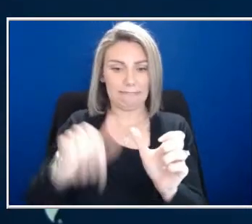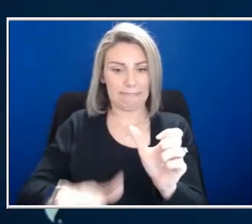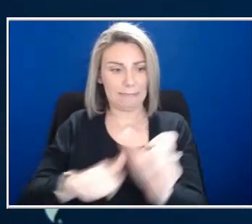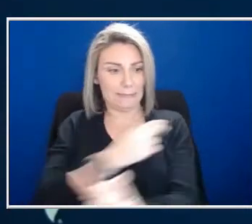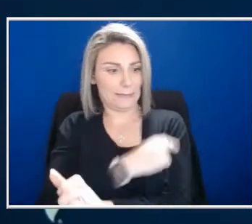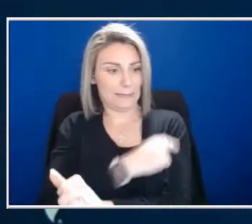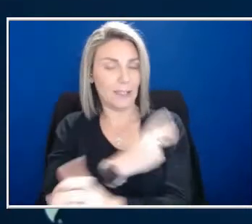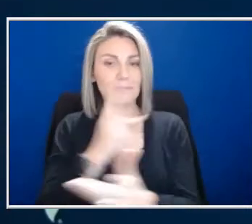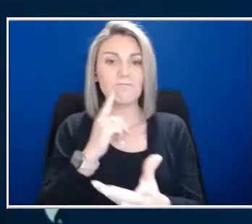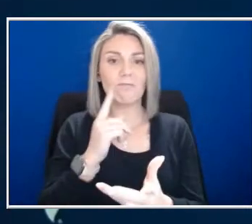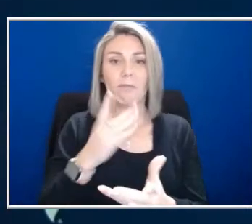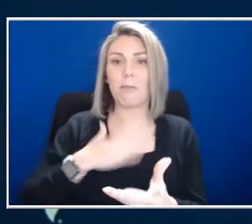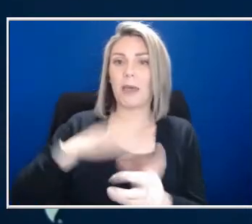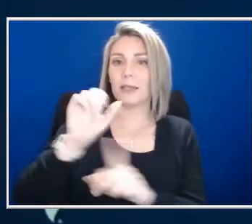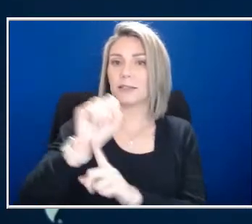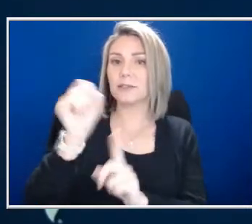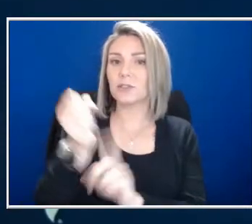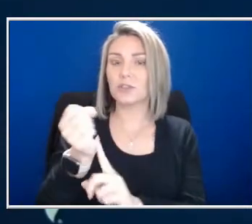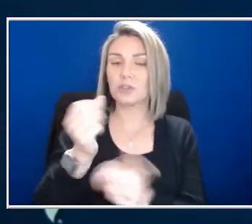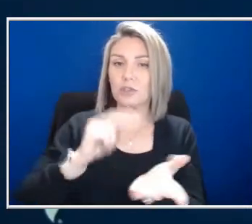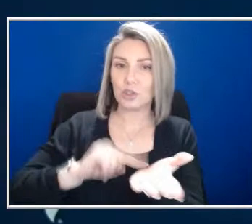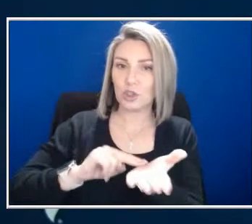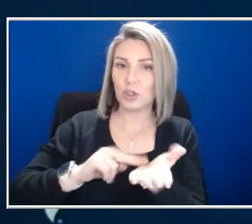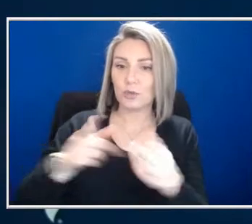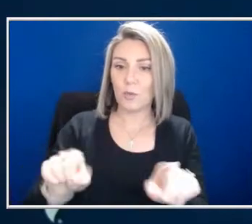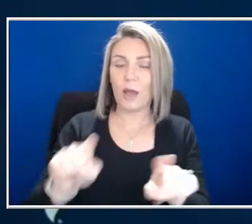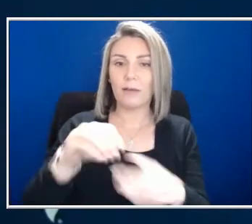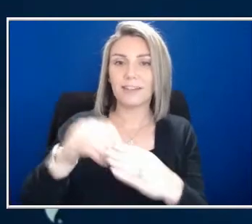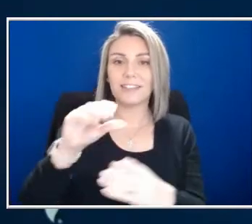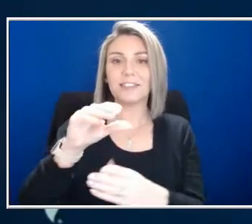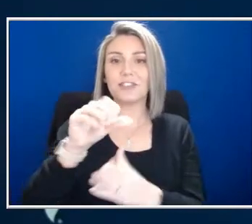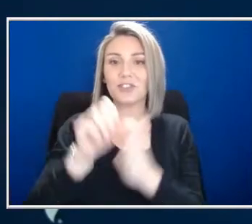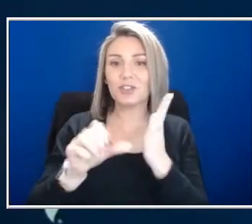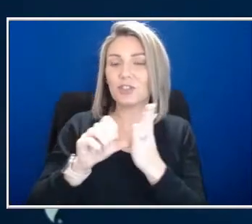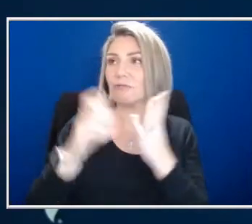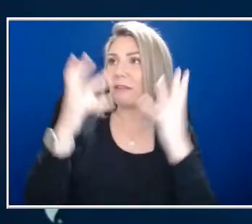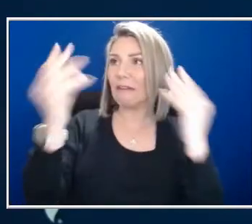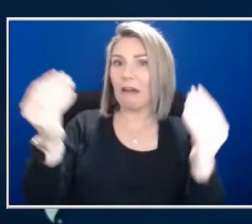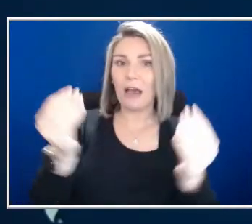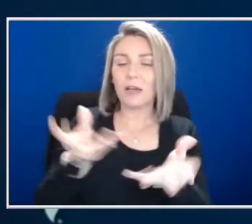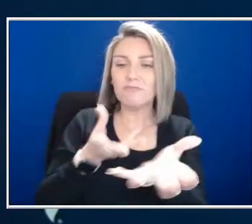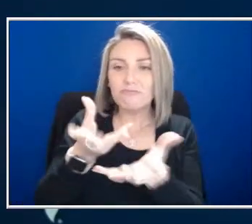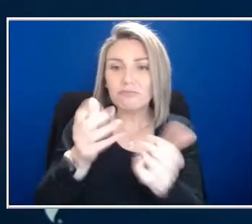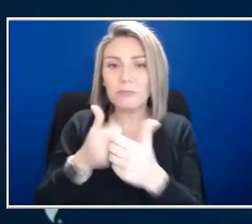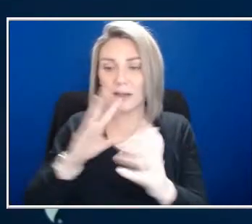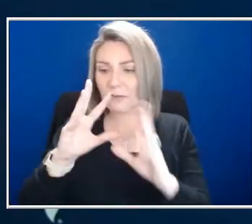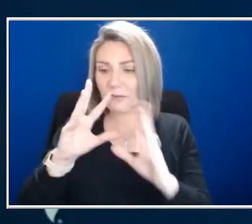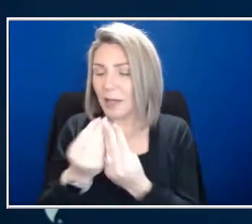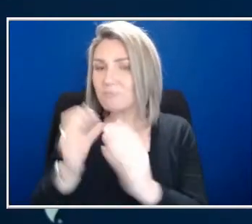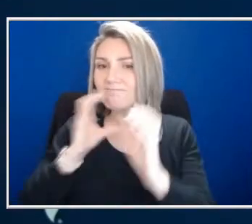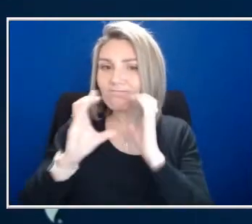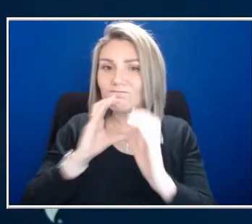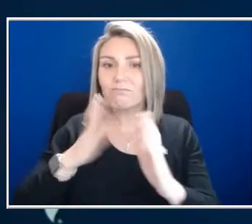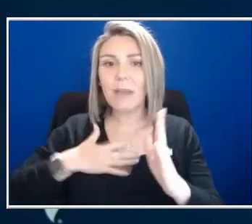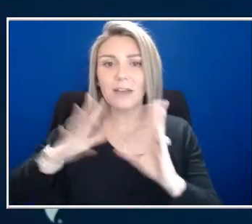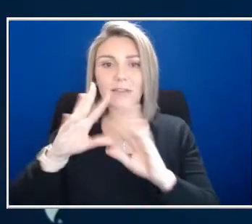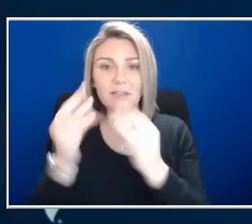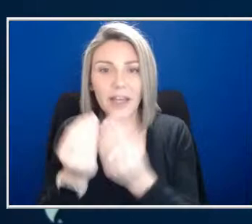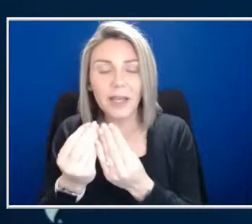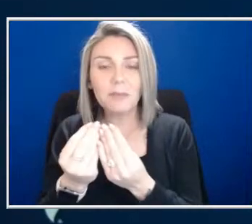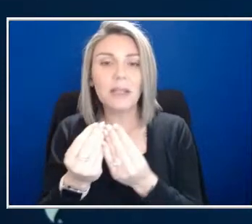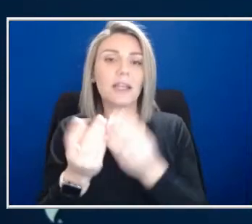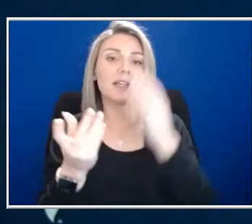the nurses, while I was in surgery, they were out talking to my family, communicating with my family. I mean,